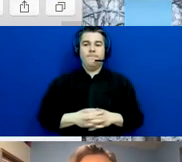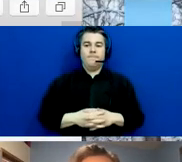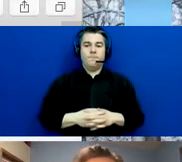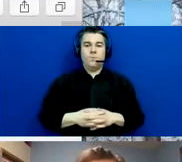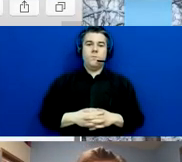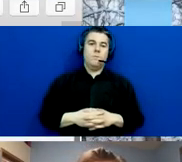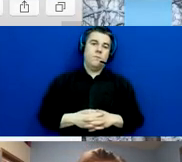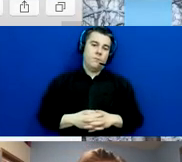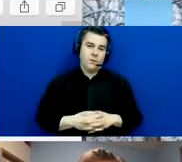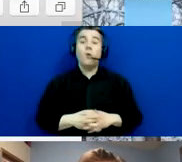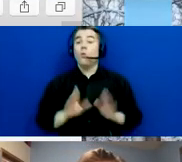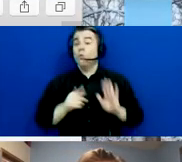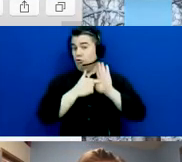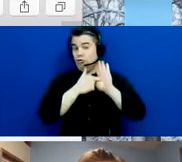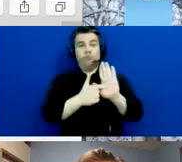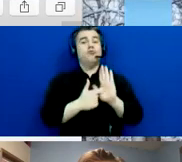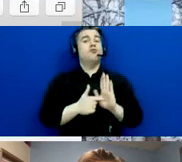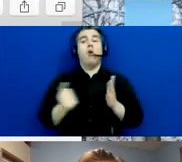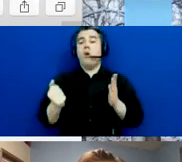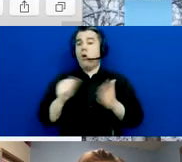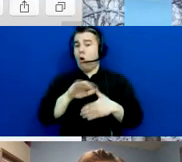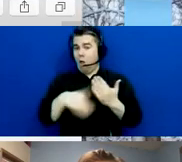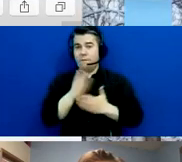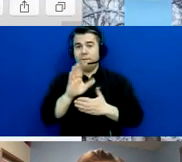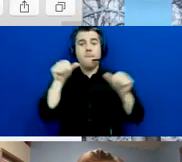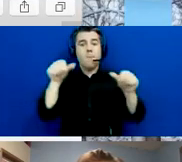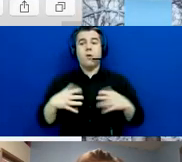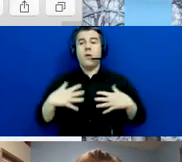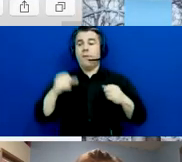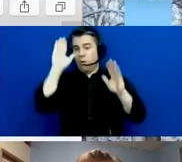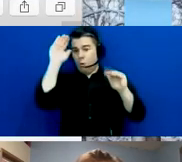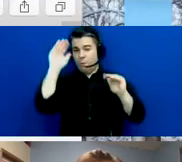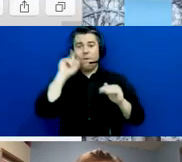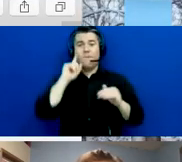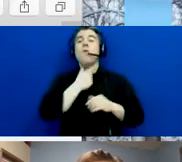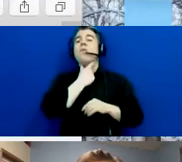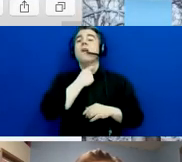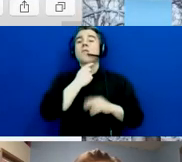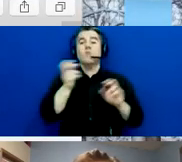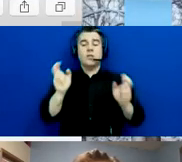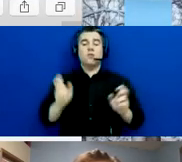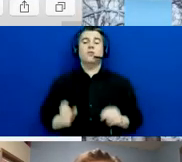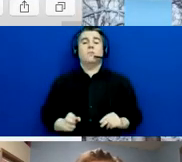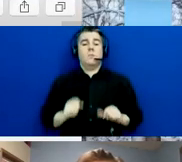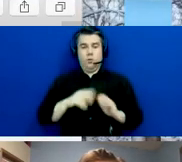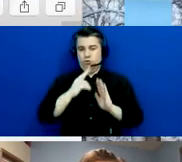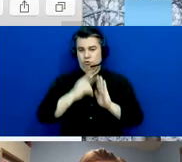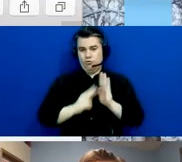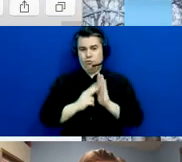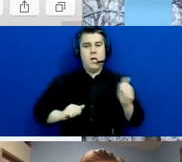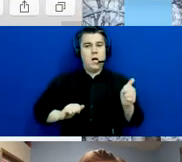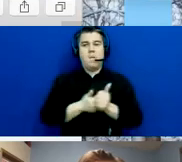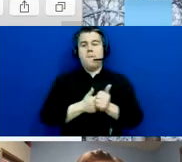And this will show you all the posts in Health and Hope about thyroid issues. And you can read up about how